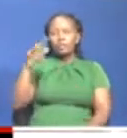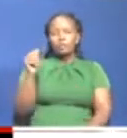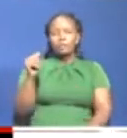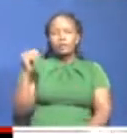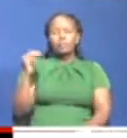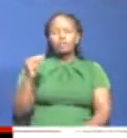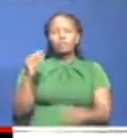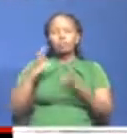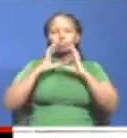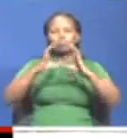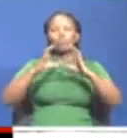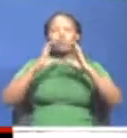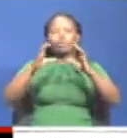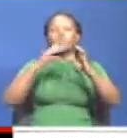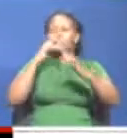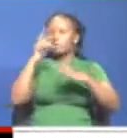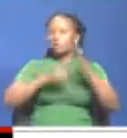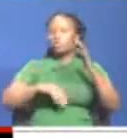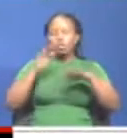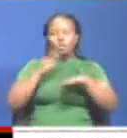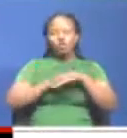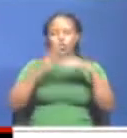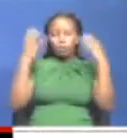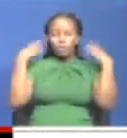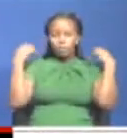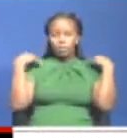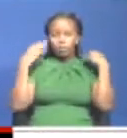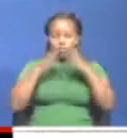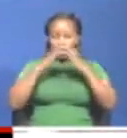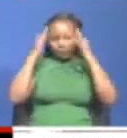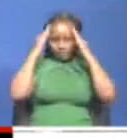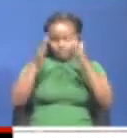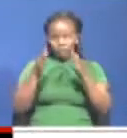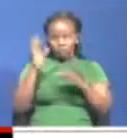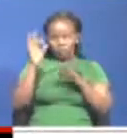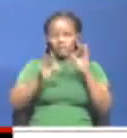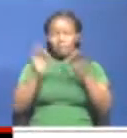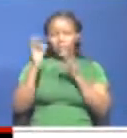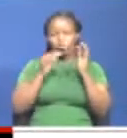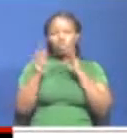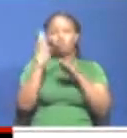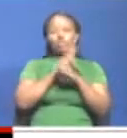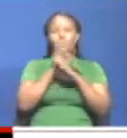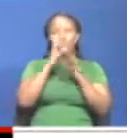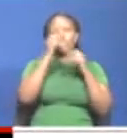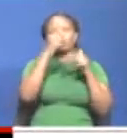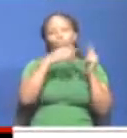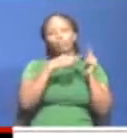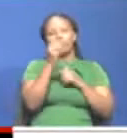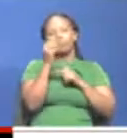good preparations and determinations were the main trick used to secure the win.